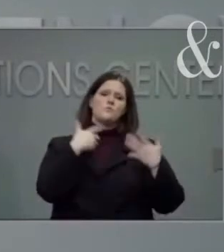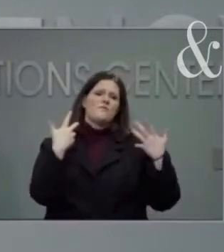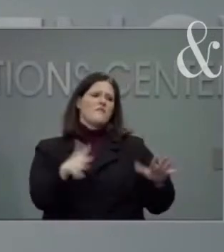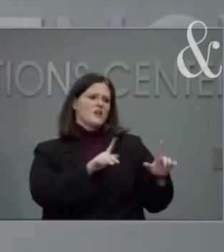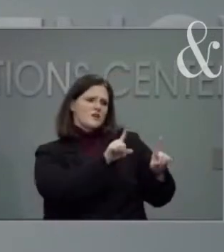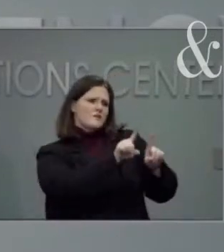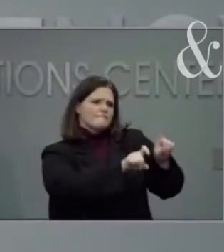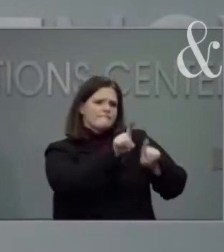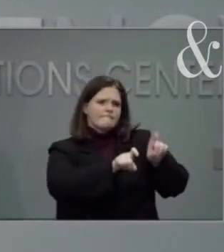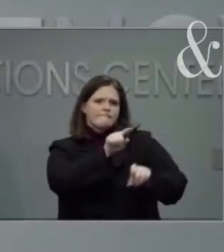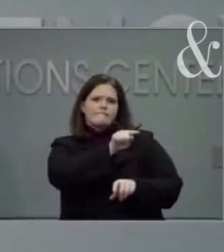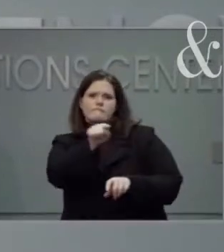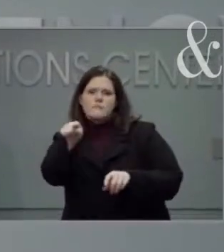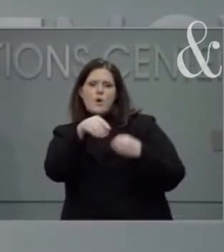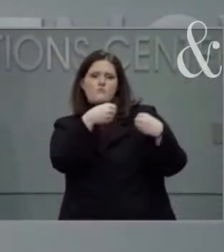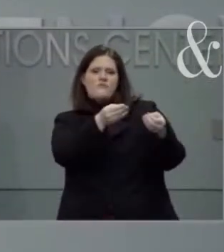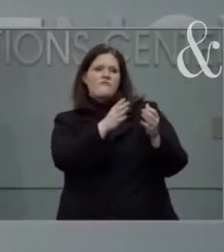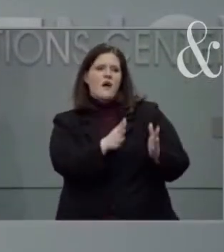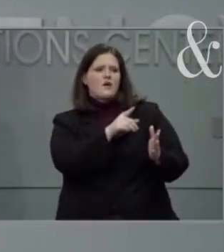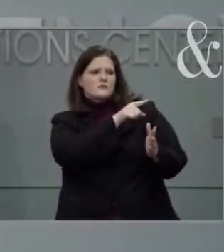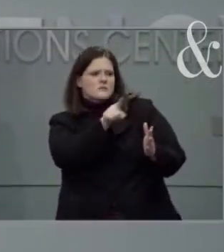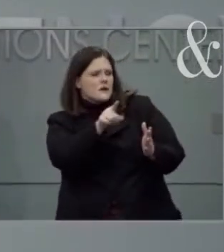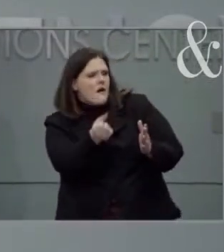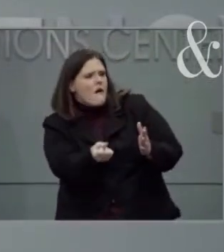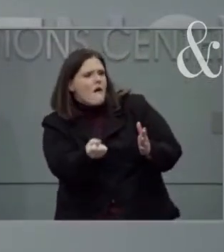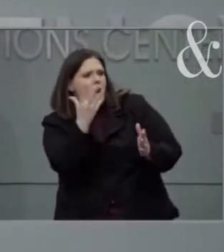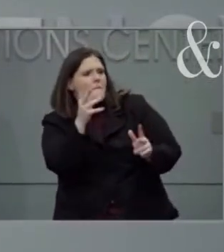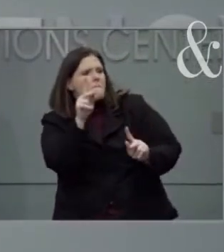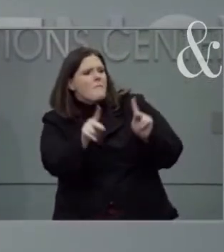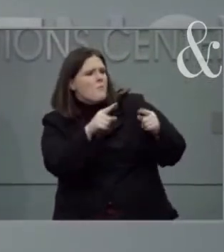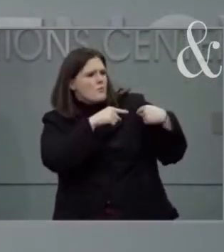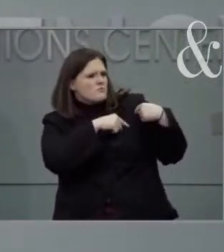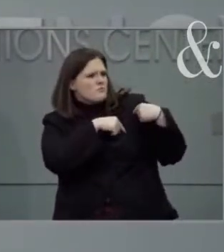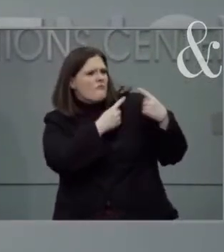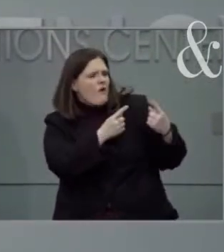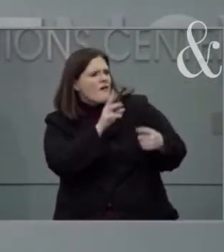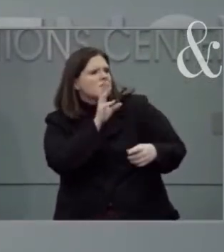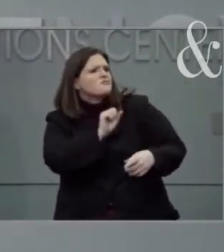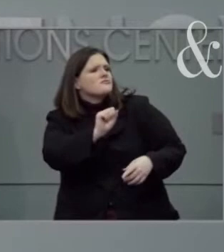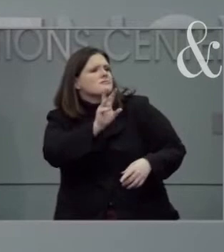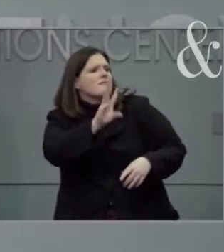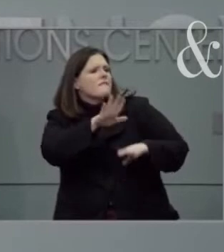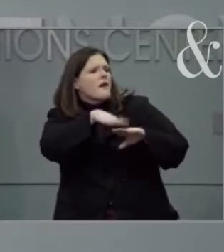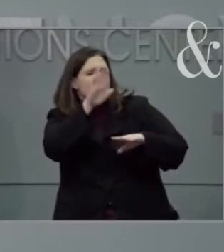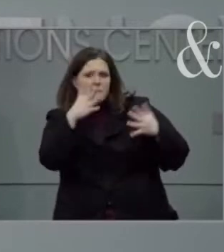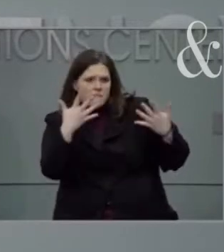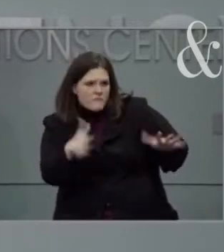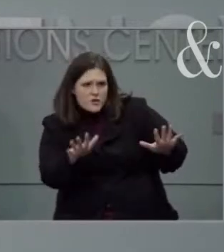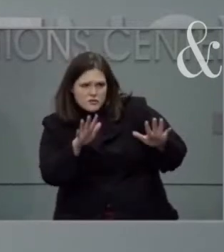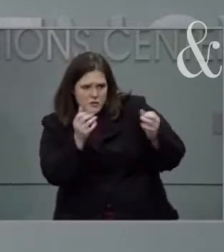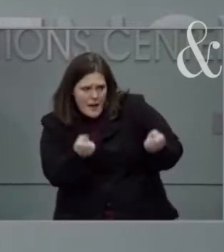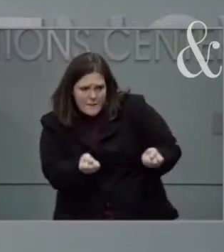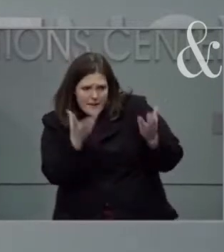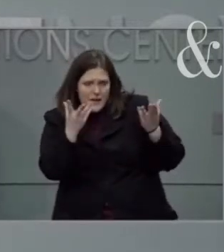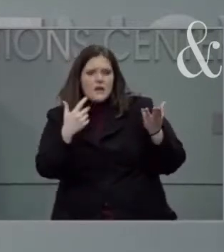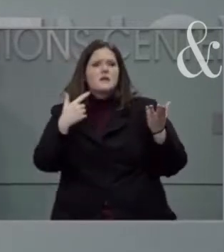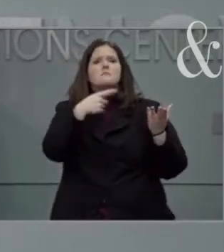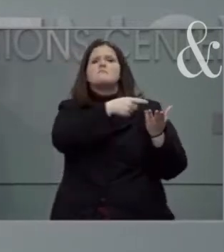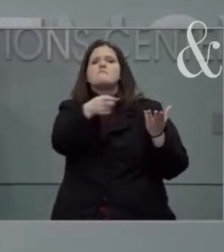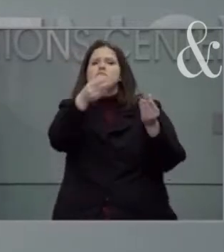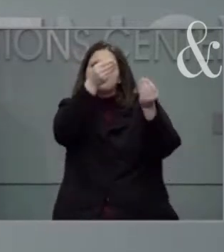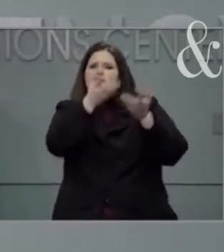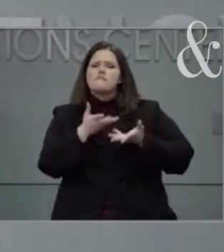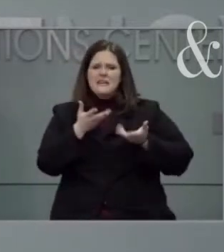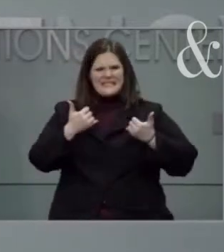from those who are 65 and up, those that are currently vaccinating. And what we've heard from the vast majority is that